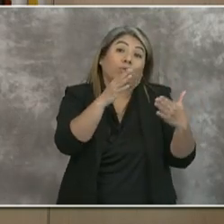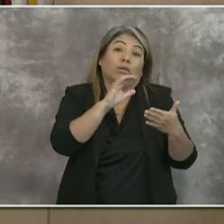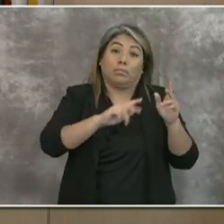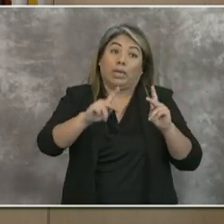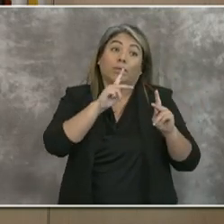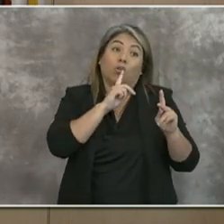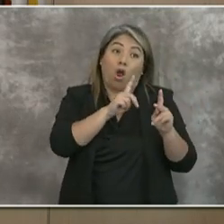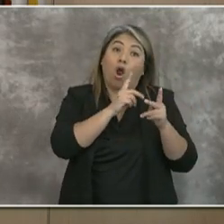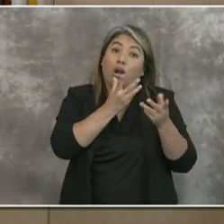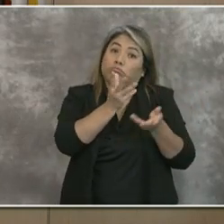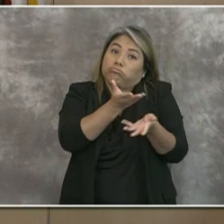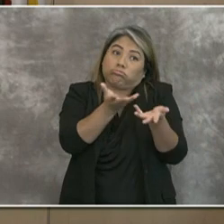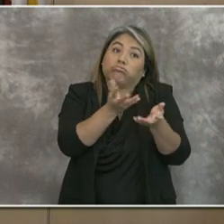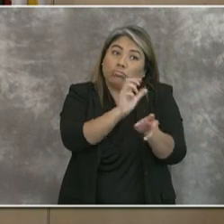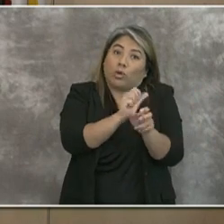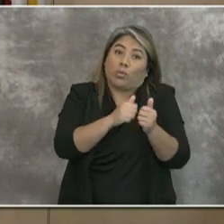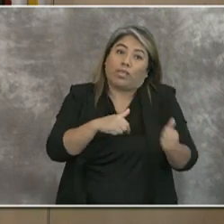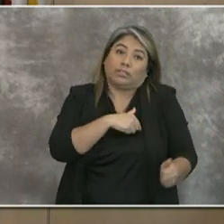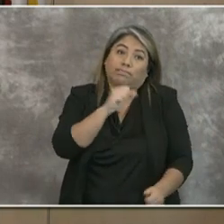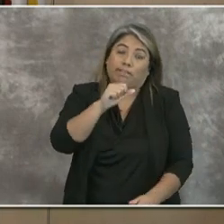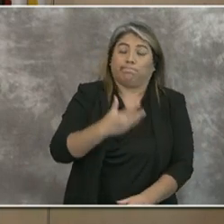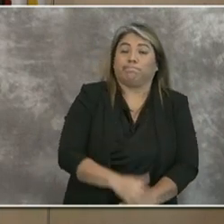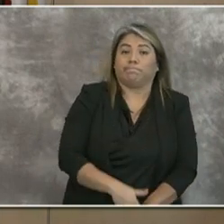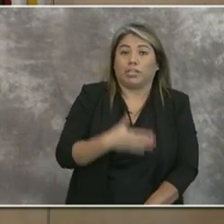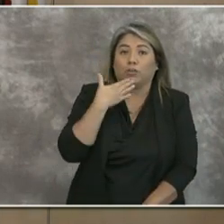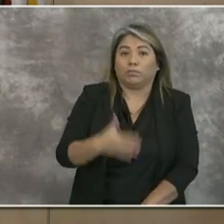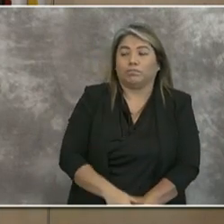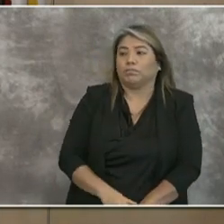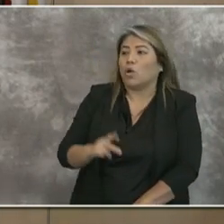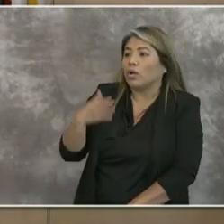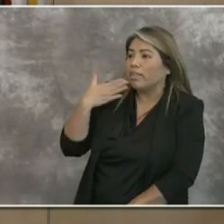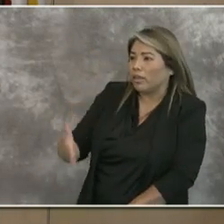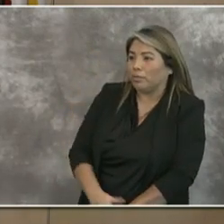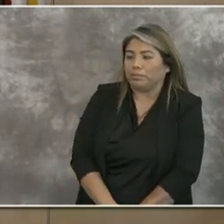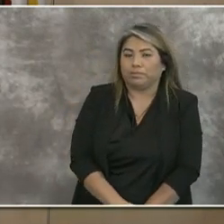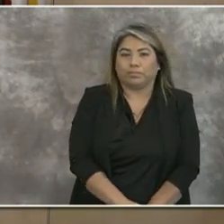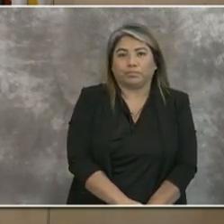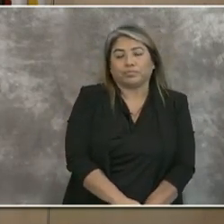cooperating. Thank you. Okay, thank you.